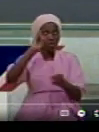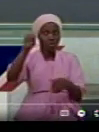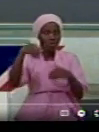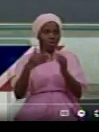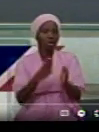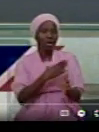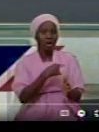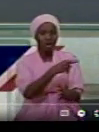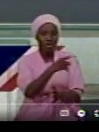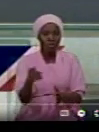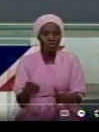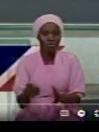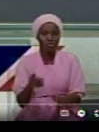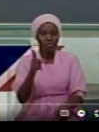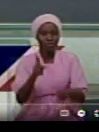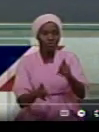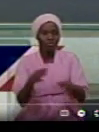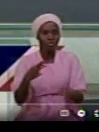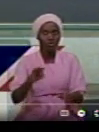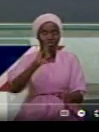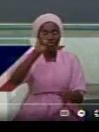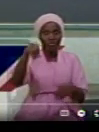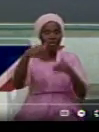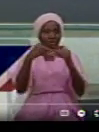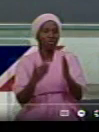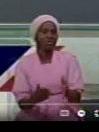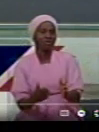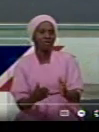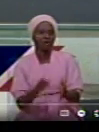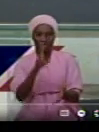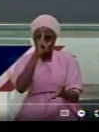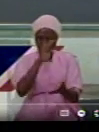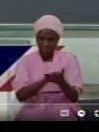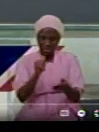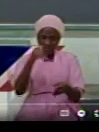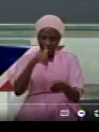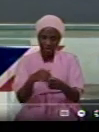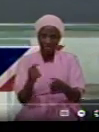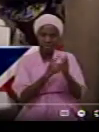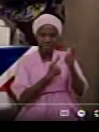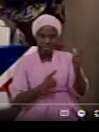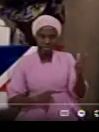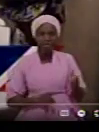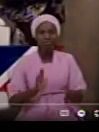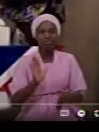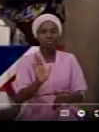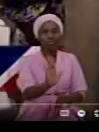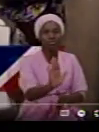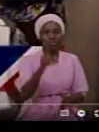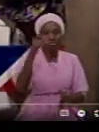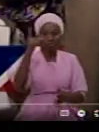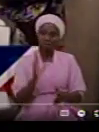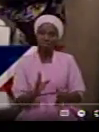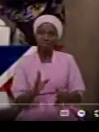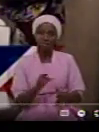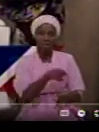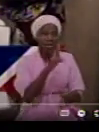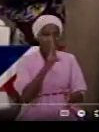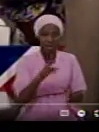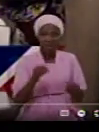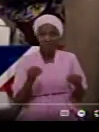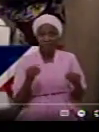in the Lord your God. They were fearful. Believe in the Lord your God. Did you know what to